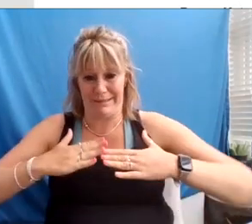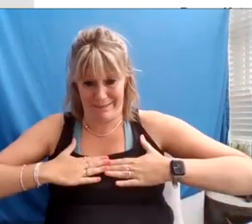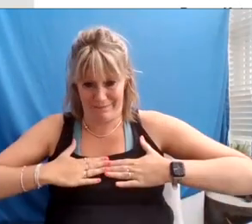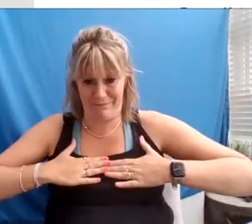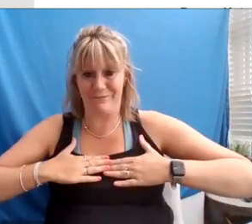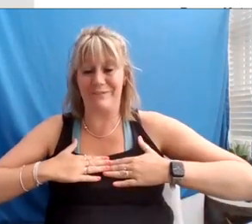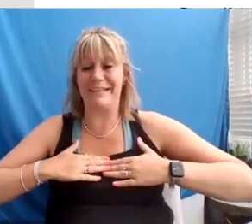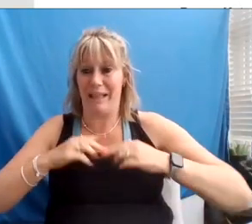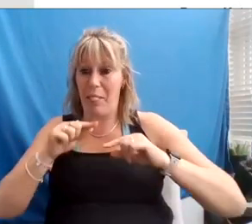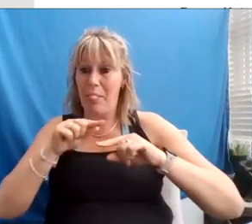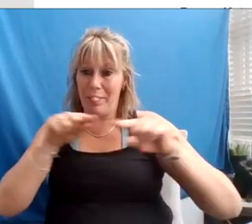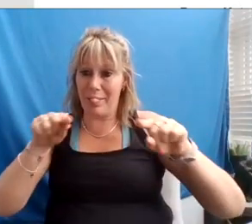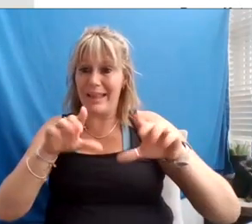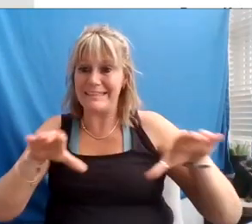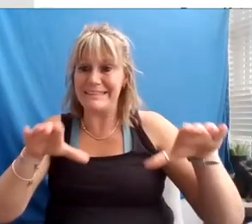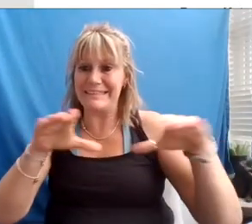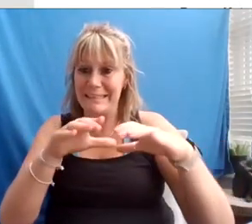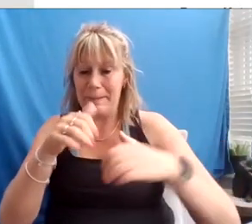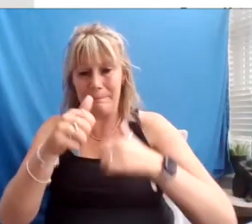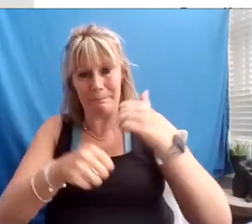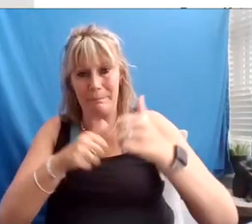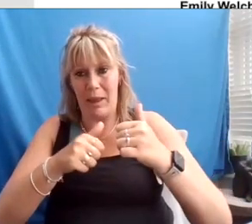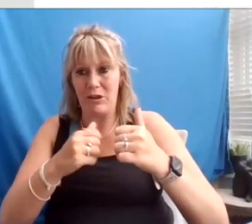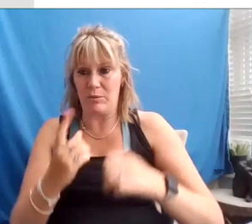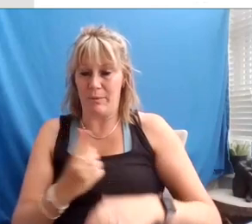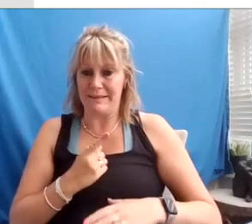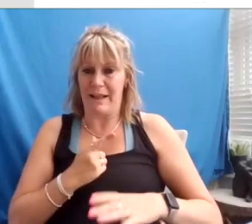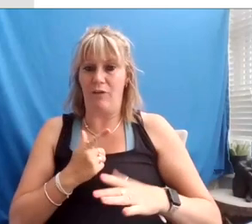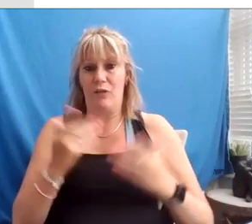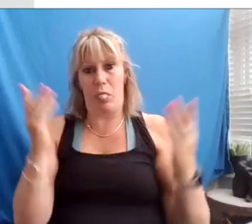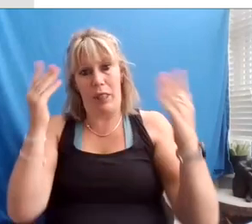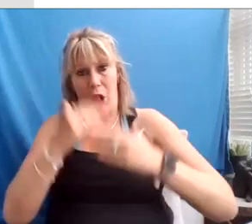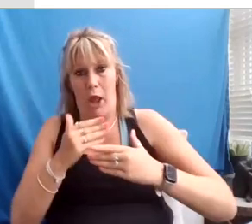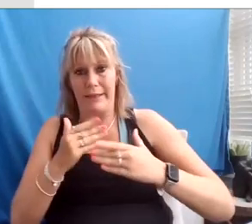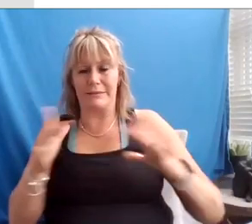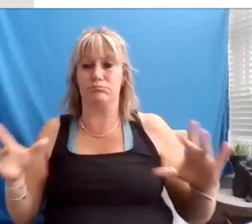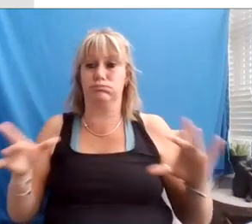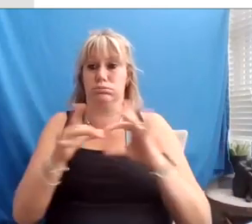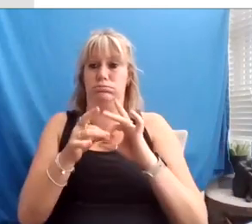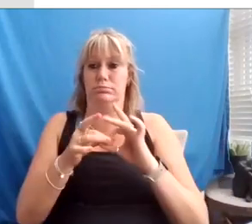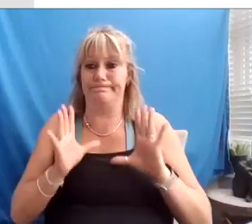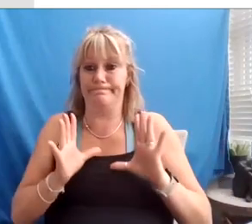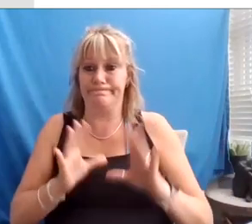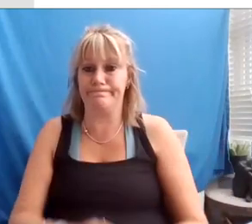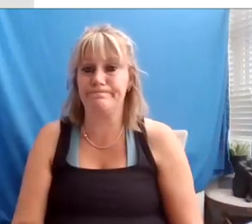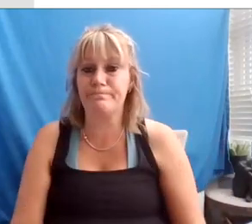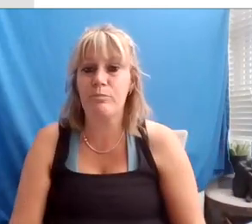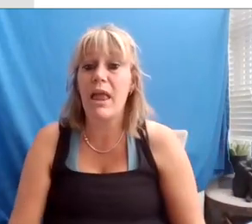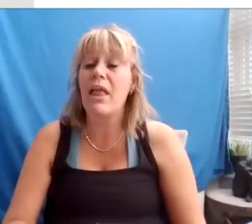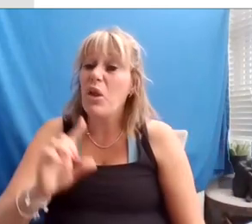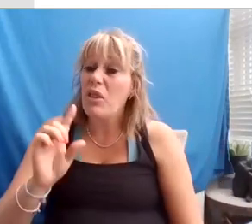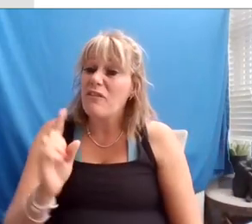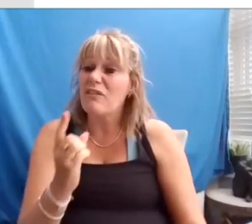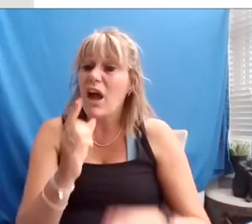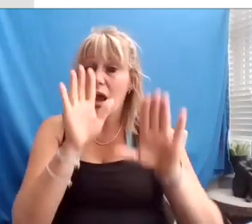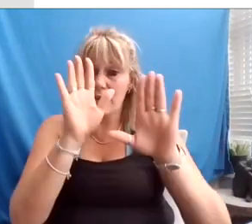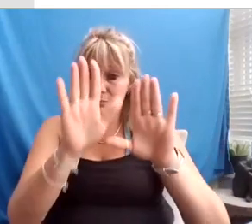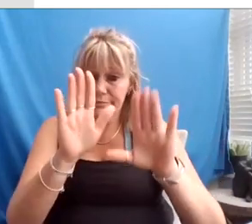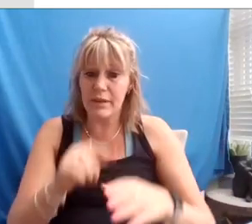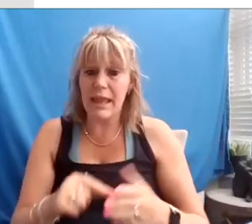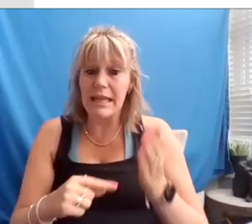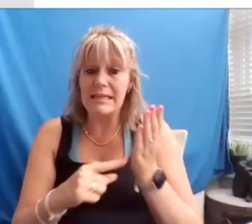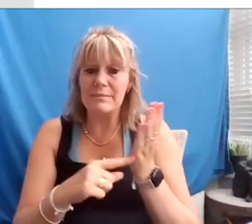together on the night, as it were. And the first piece that we have in the exhibition is by